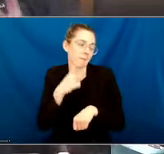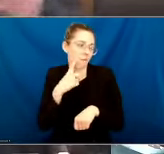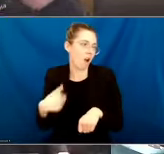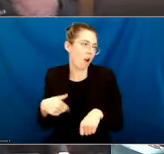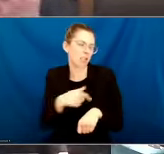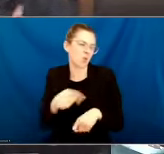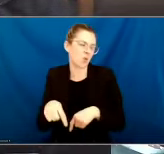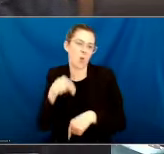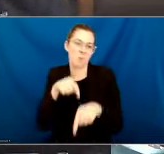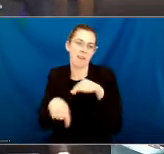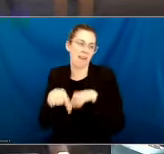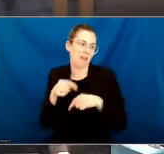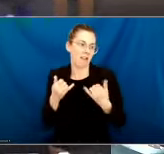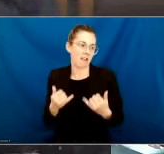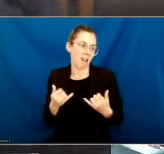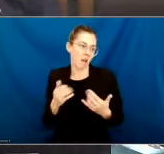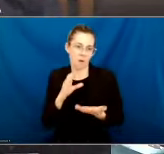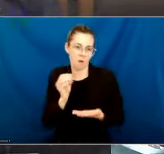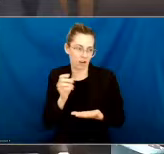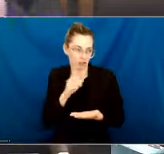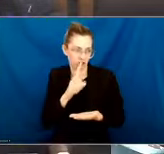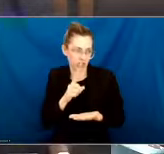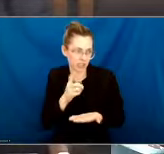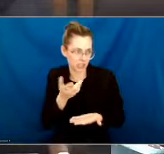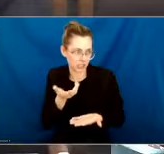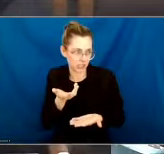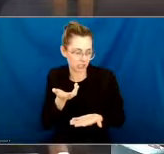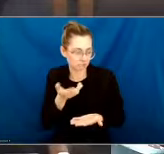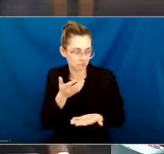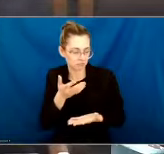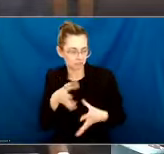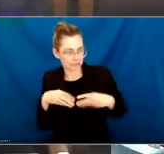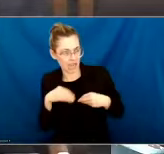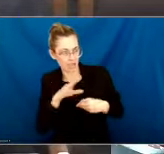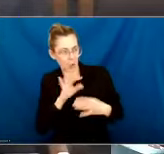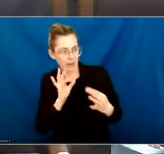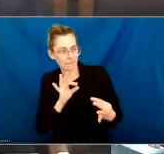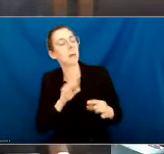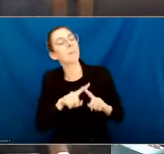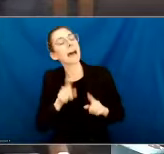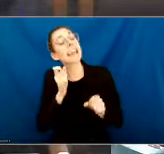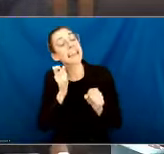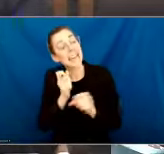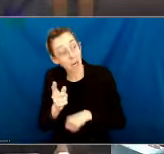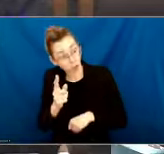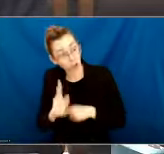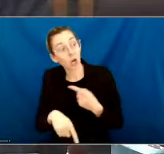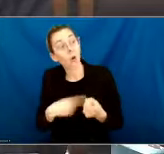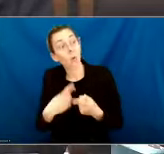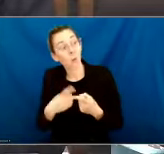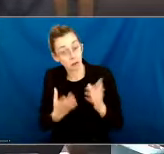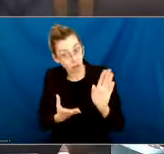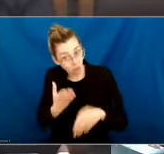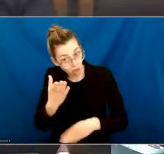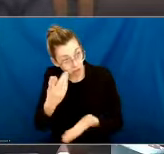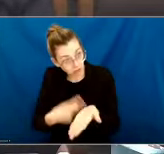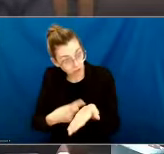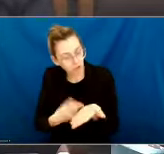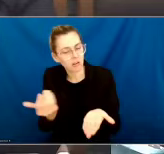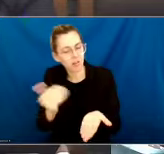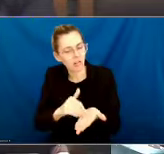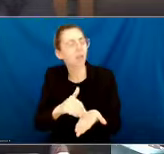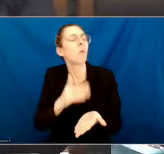now and really take your input here. Next year, when this comes up again, then we'll take a look at